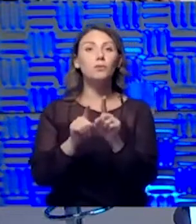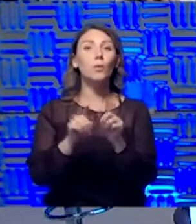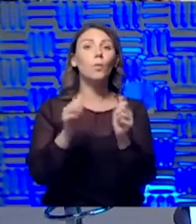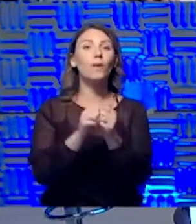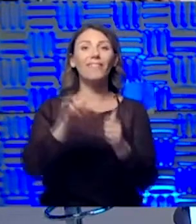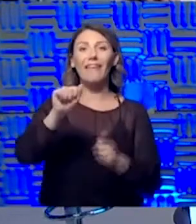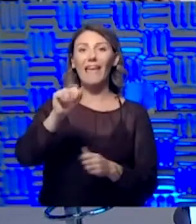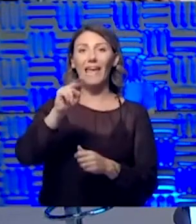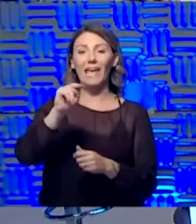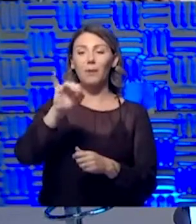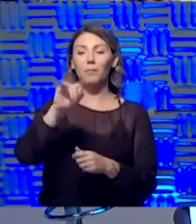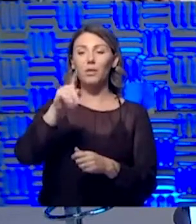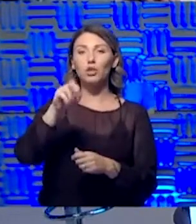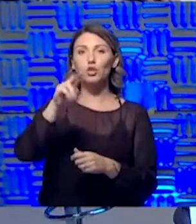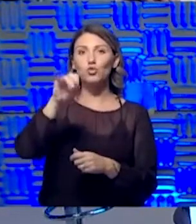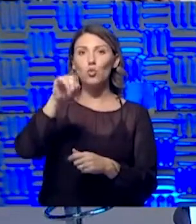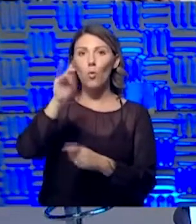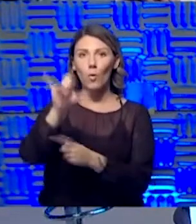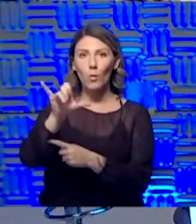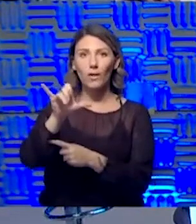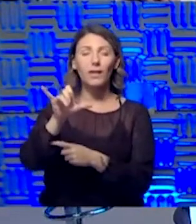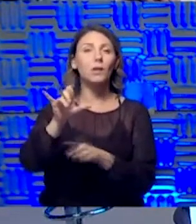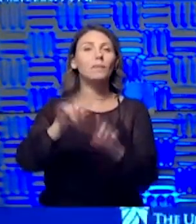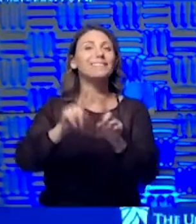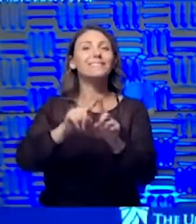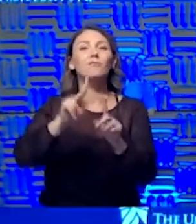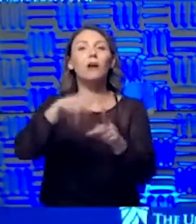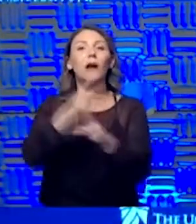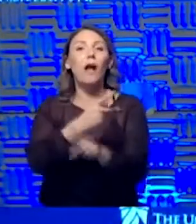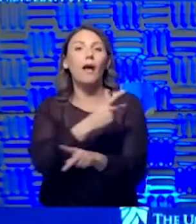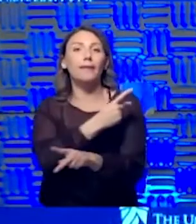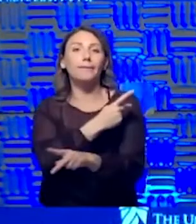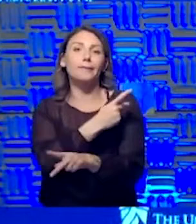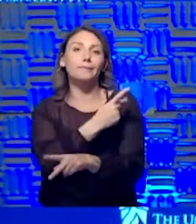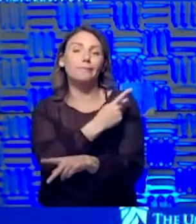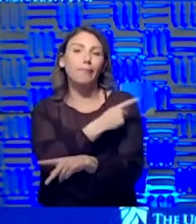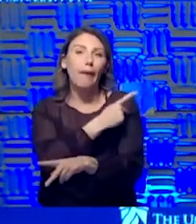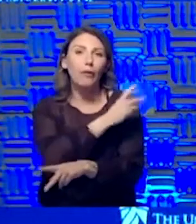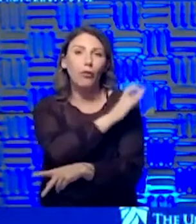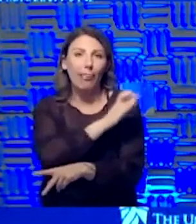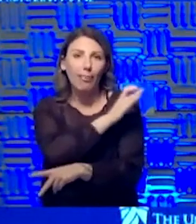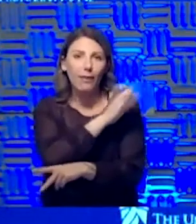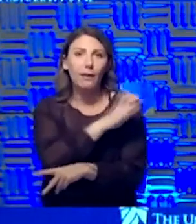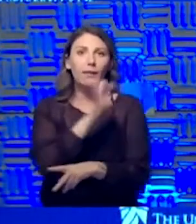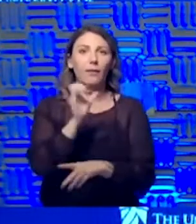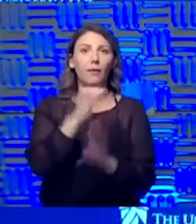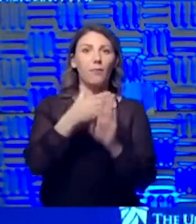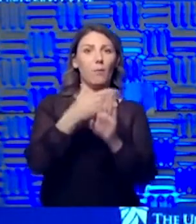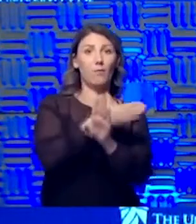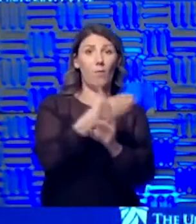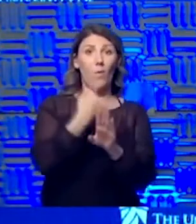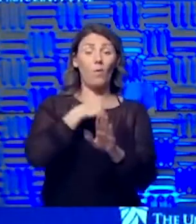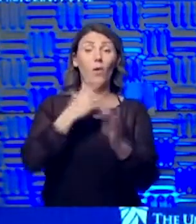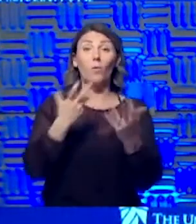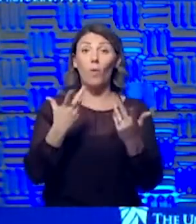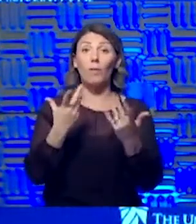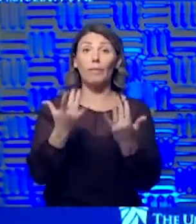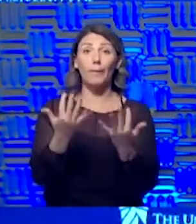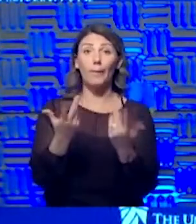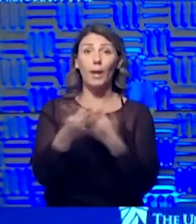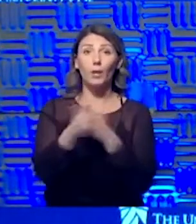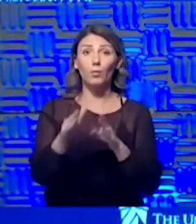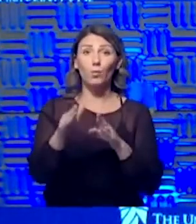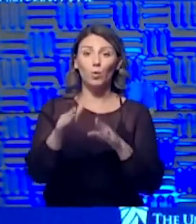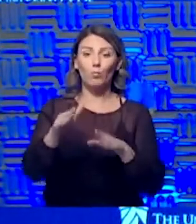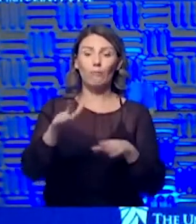space, it'll be a different type of clinic visit than you will have had before, because we're trying to keep the waiting room pretty empty. And